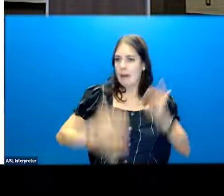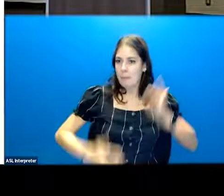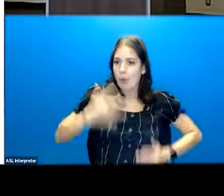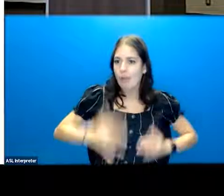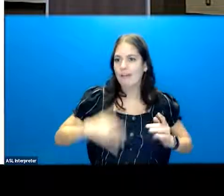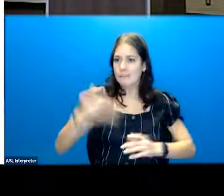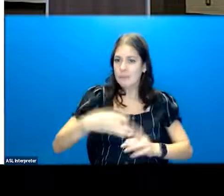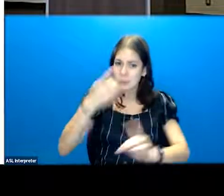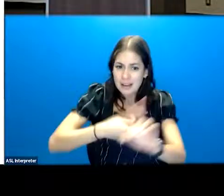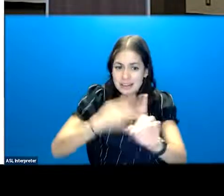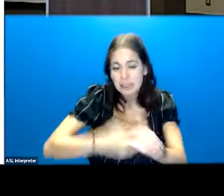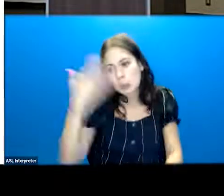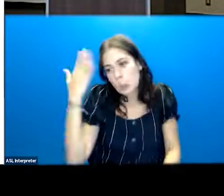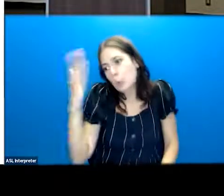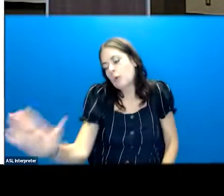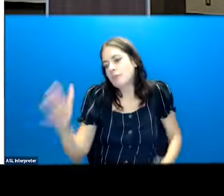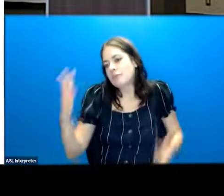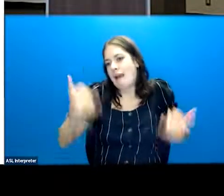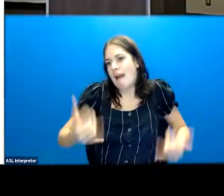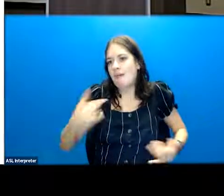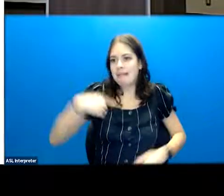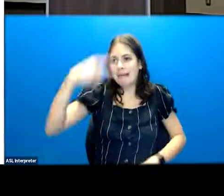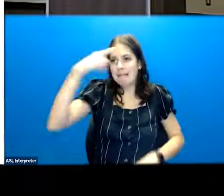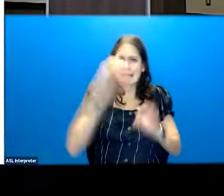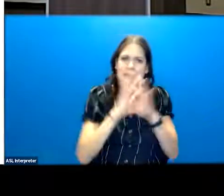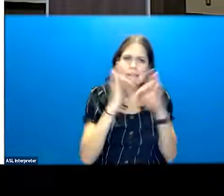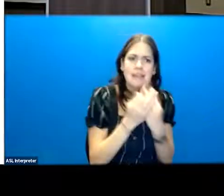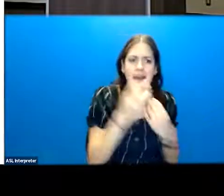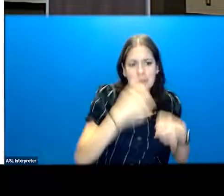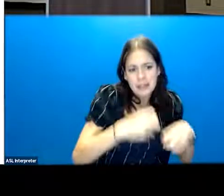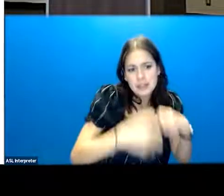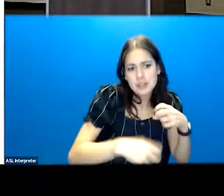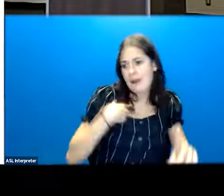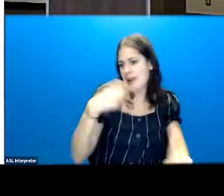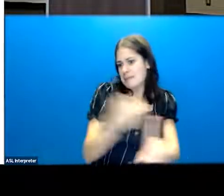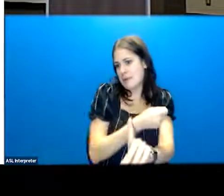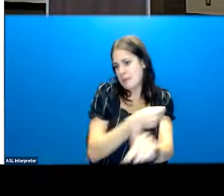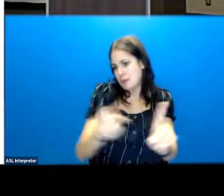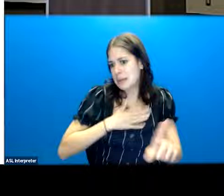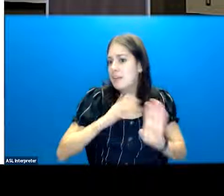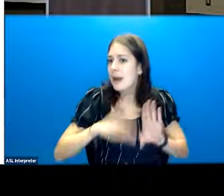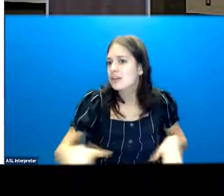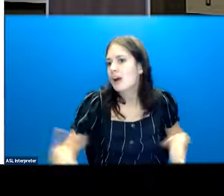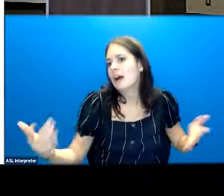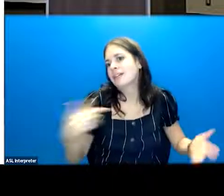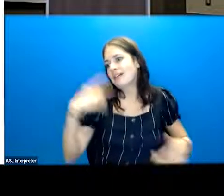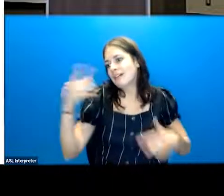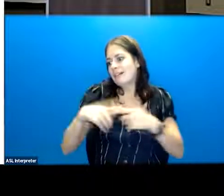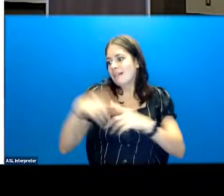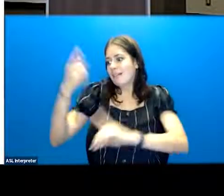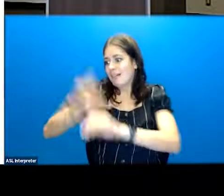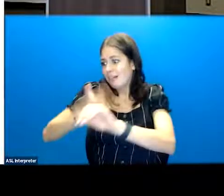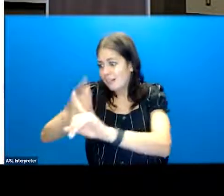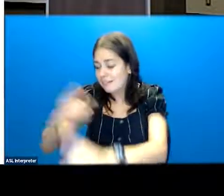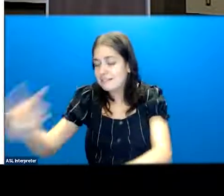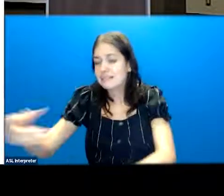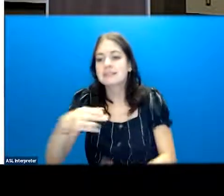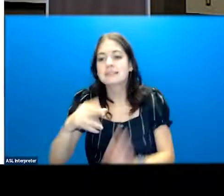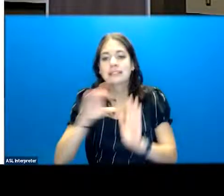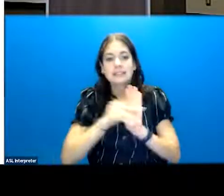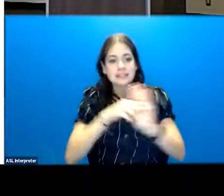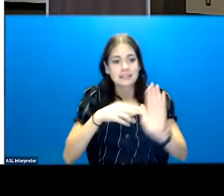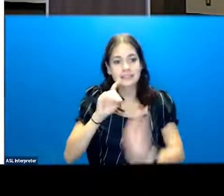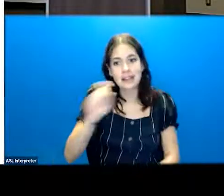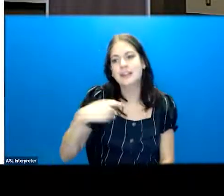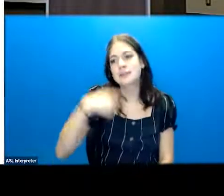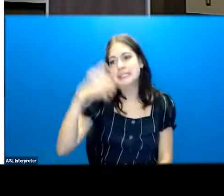know what it is. And they think that it's a family issue. I'm abusing my child. And then a few months after that, they've diagnosed with my loved one